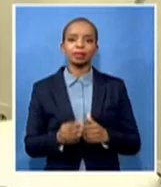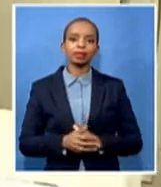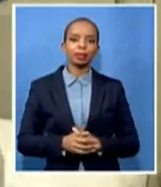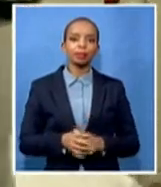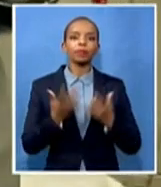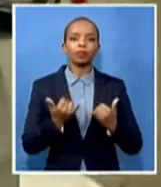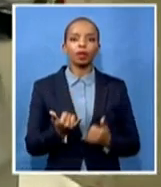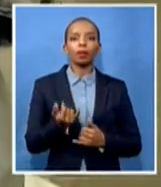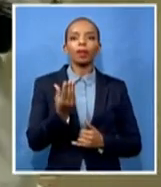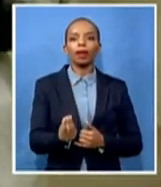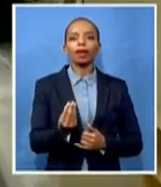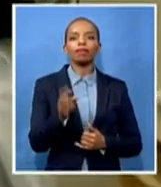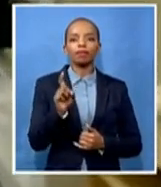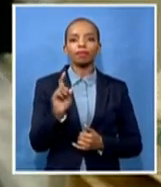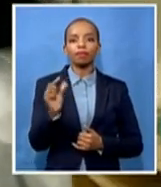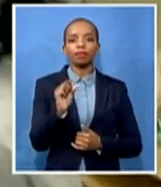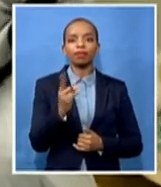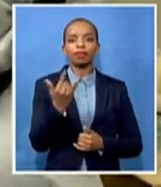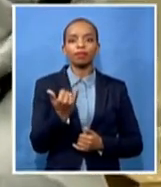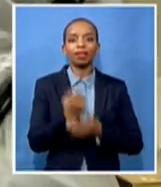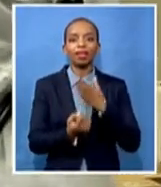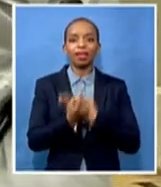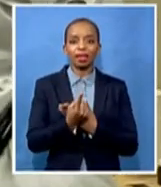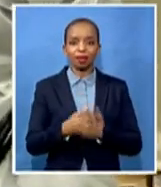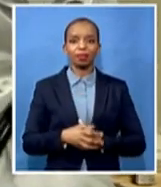now. Dr. Anele Ntanjana,